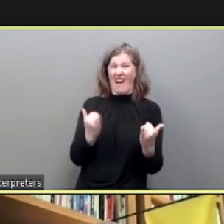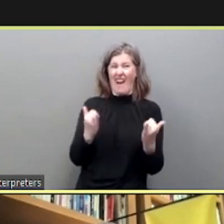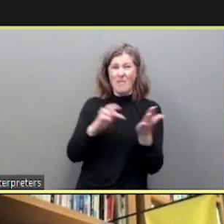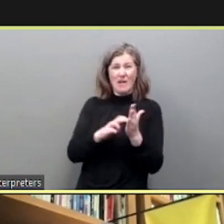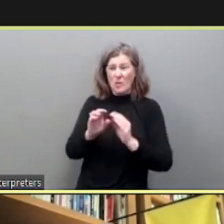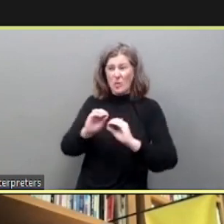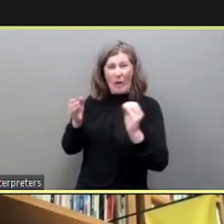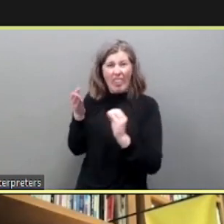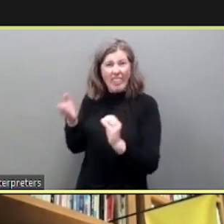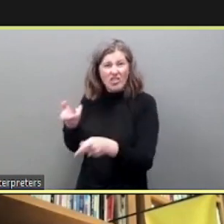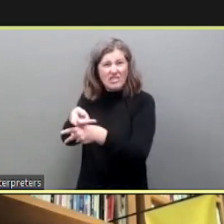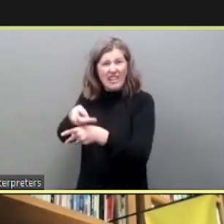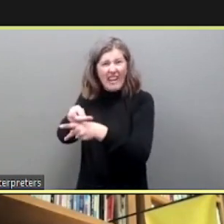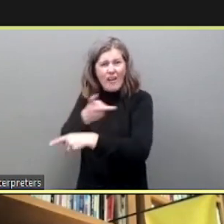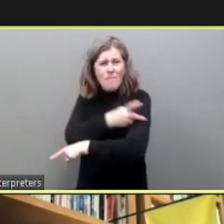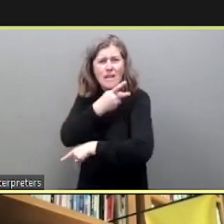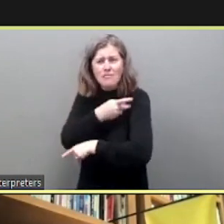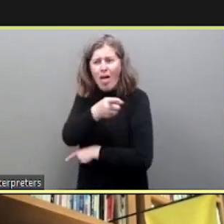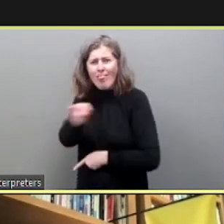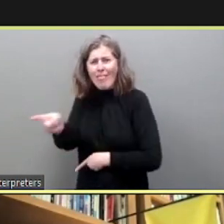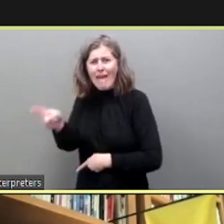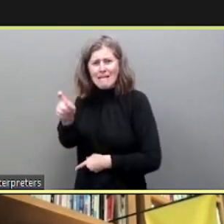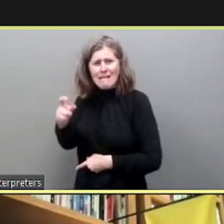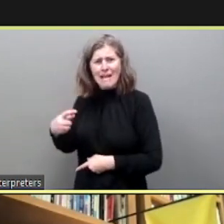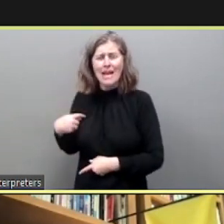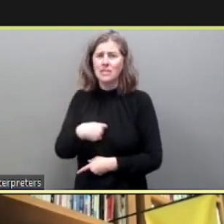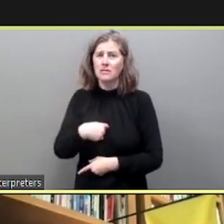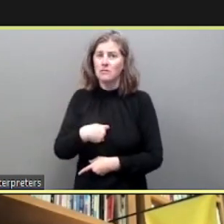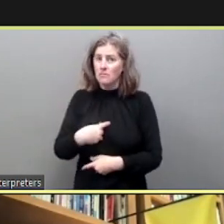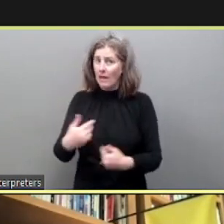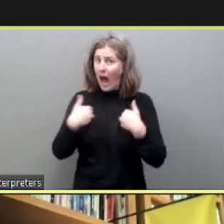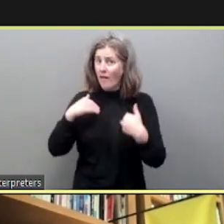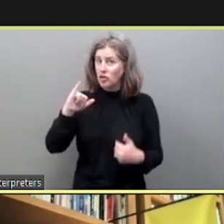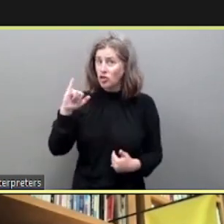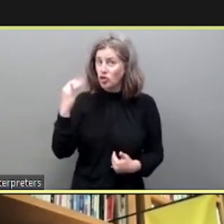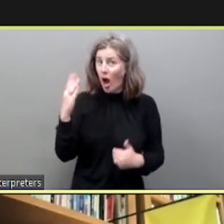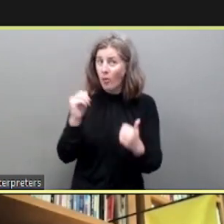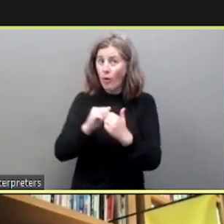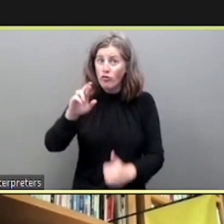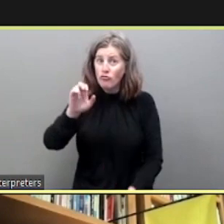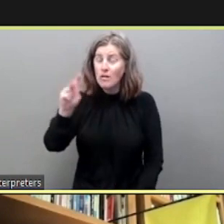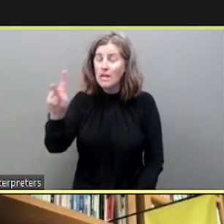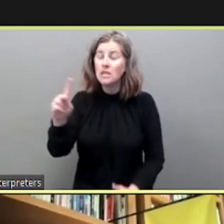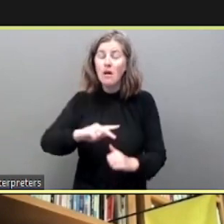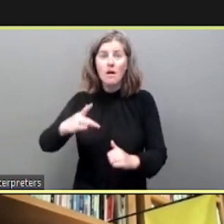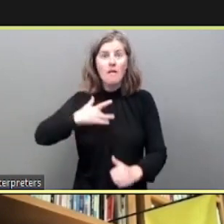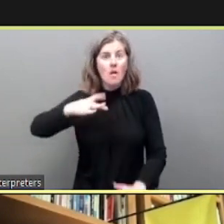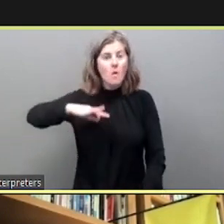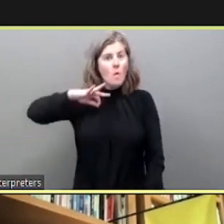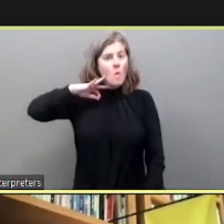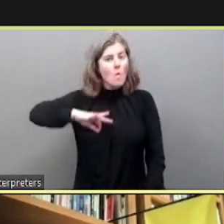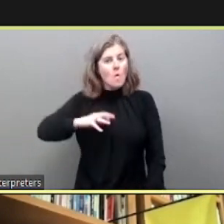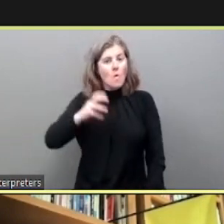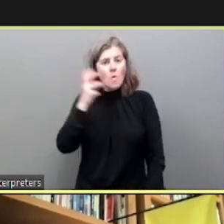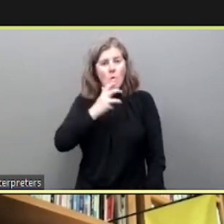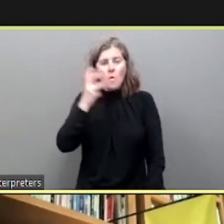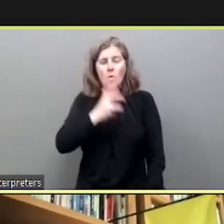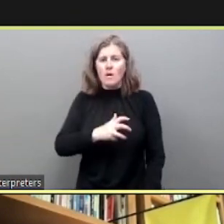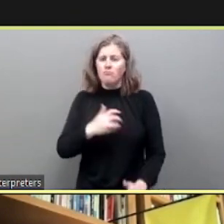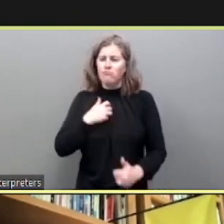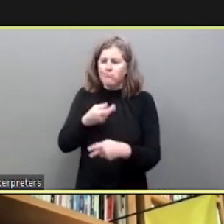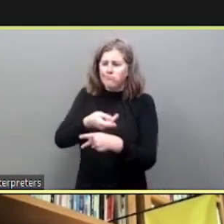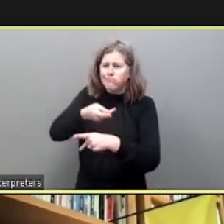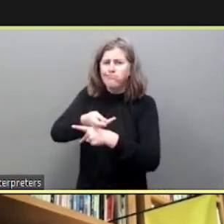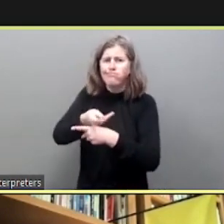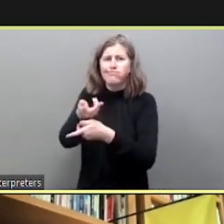take care of patients who need us. It's a job with risks, but it's incredibly rewarding. There's nothing like taking care